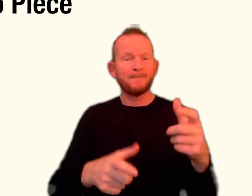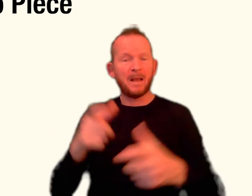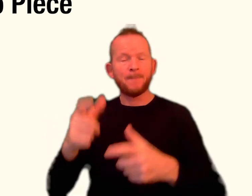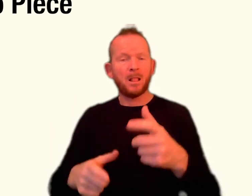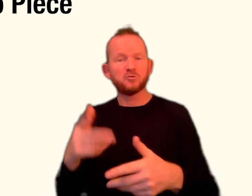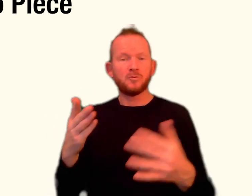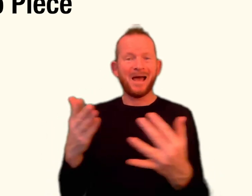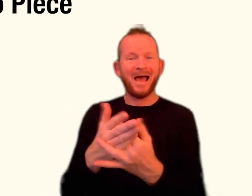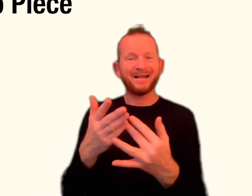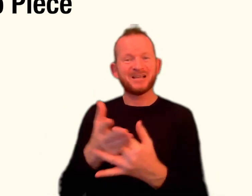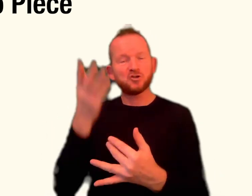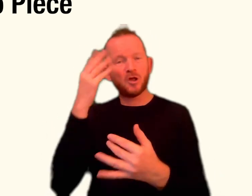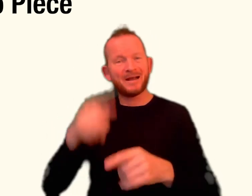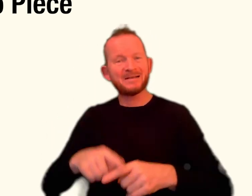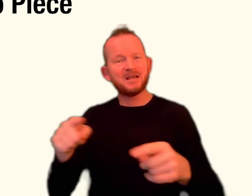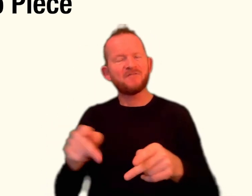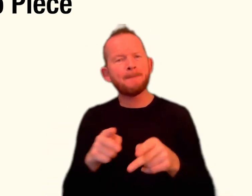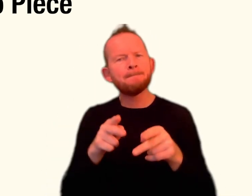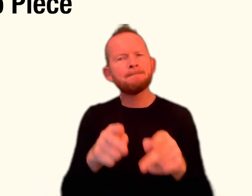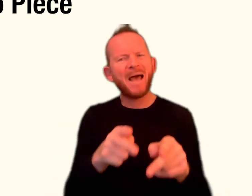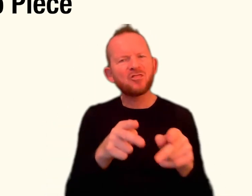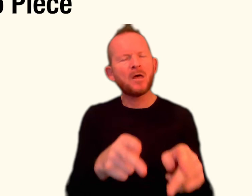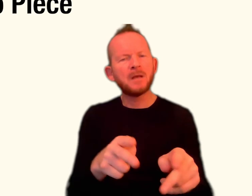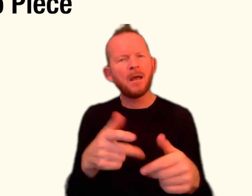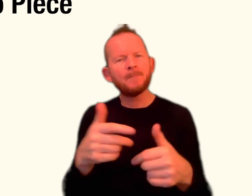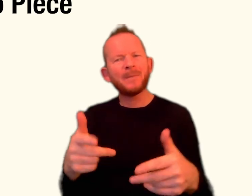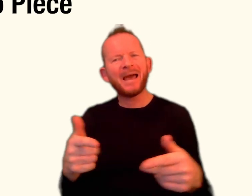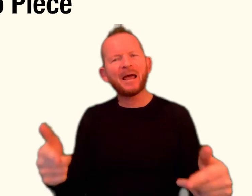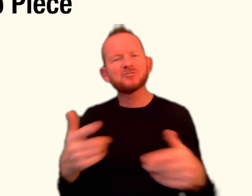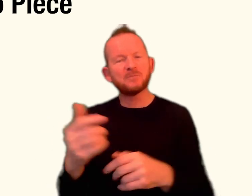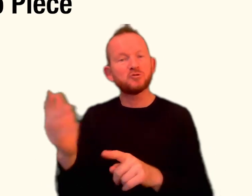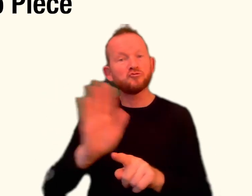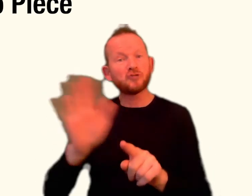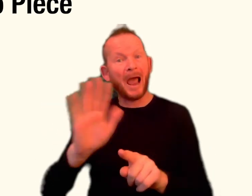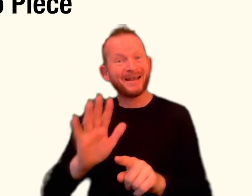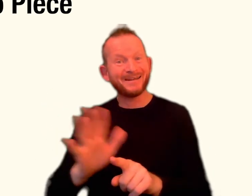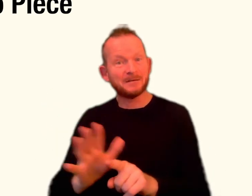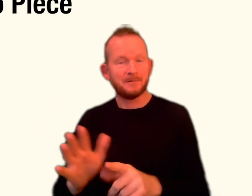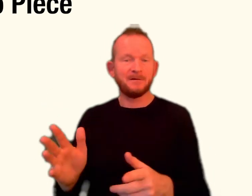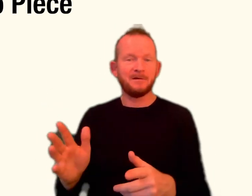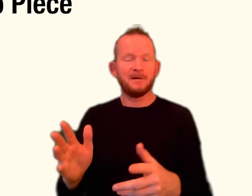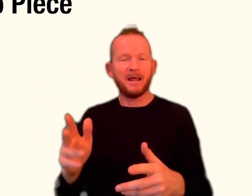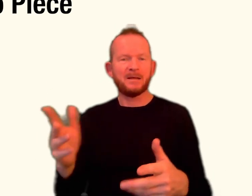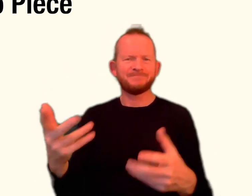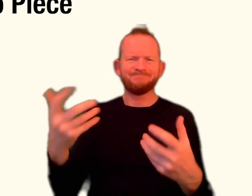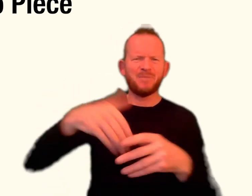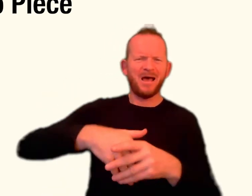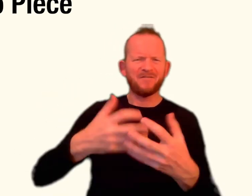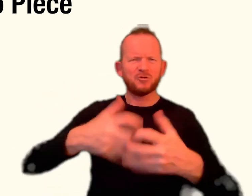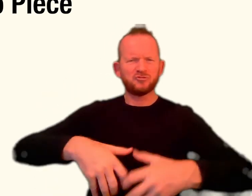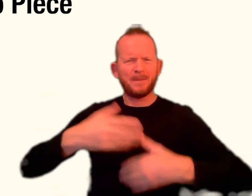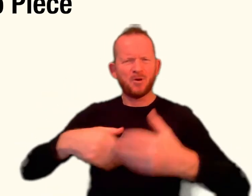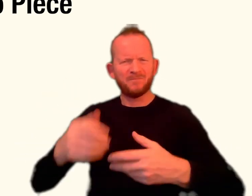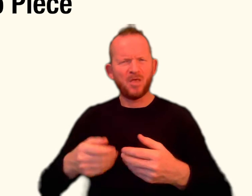kind of access learning in a different method that maybe allows them to shine. I think it all just smacks of the machine and putting them through